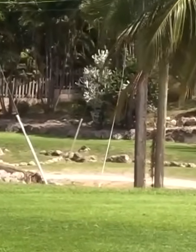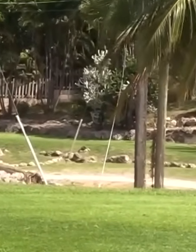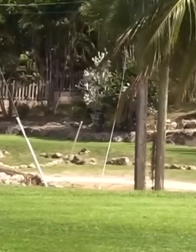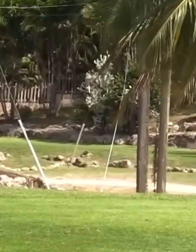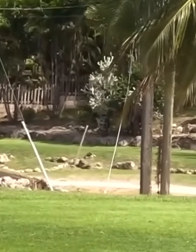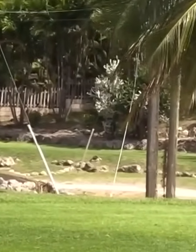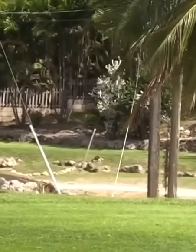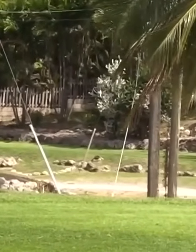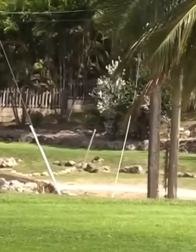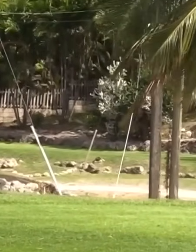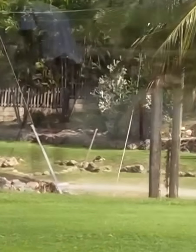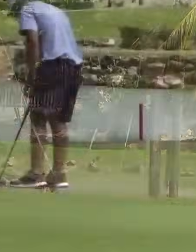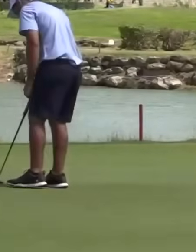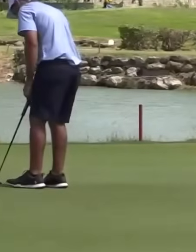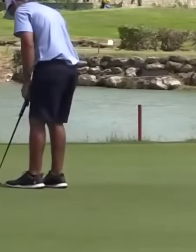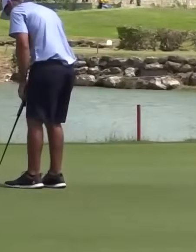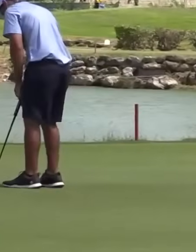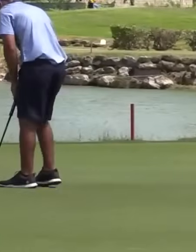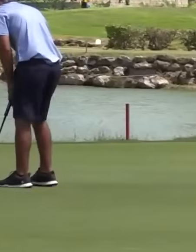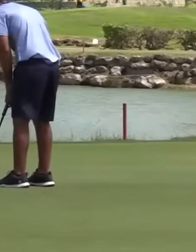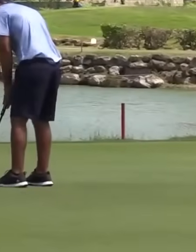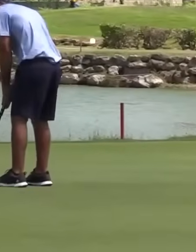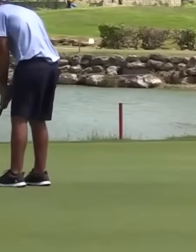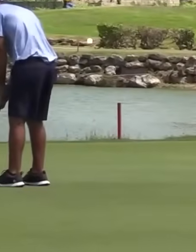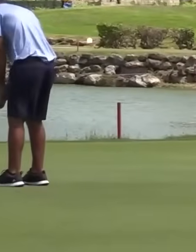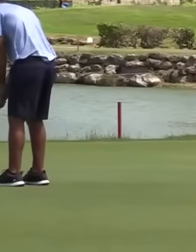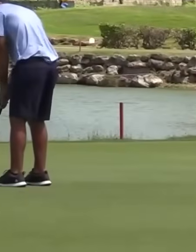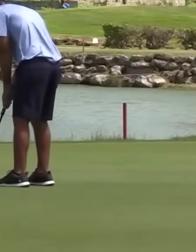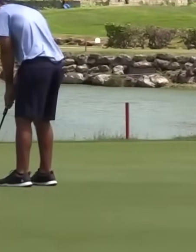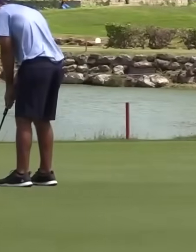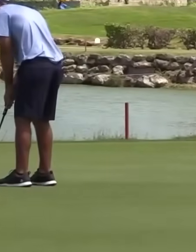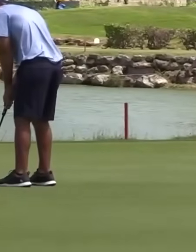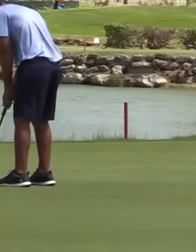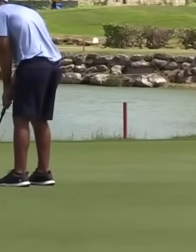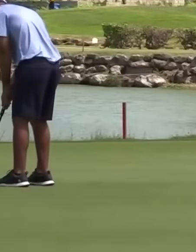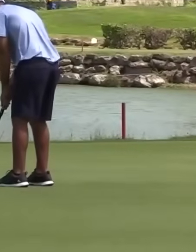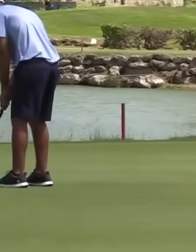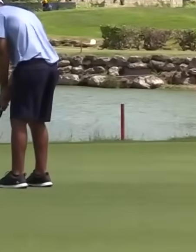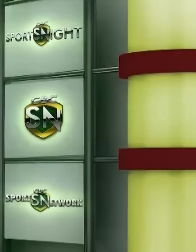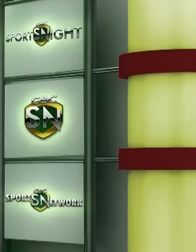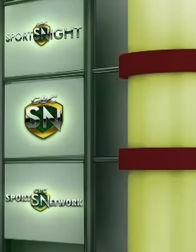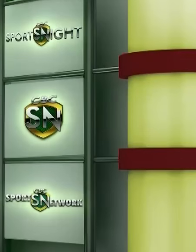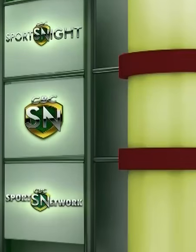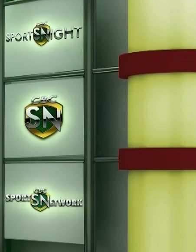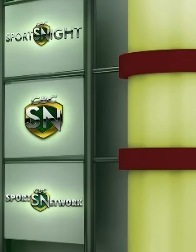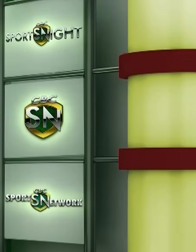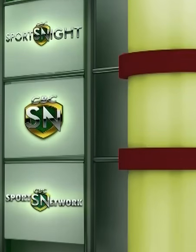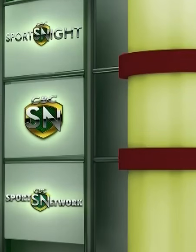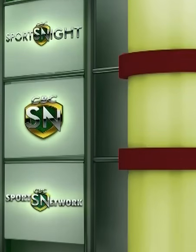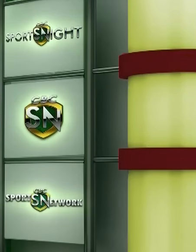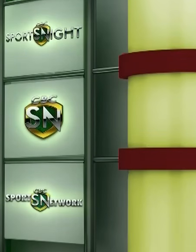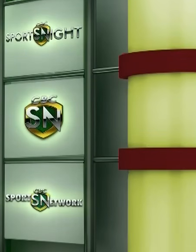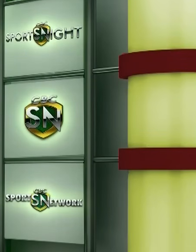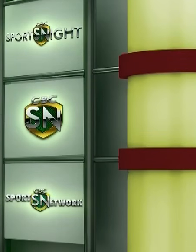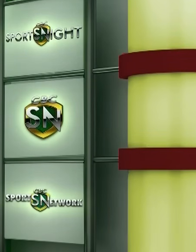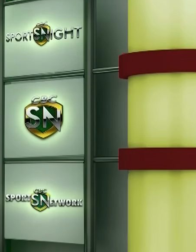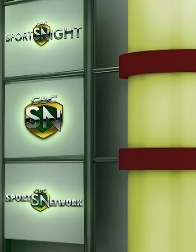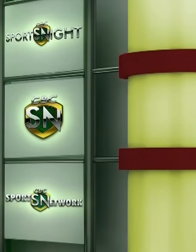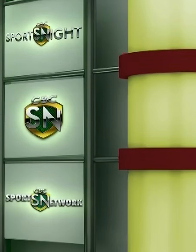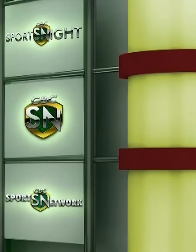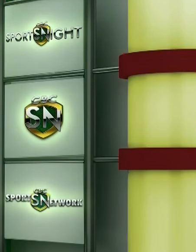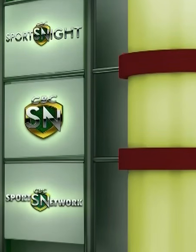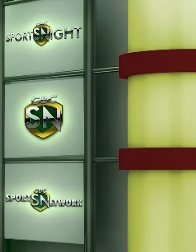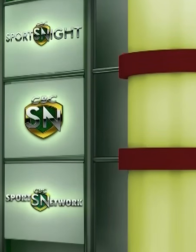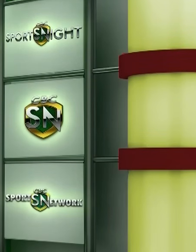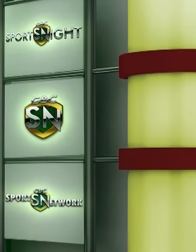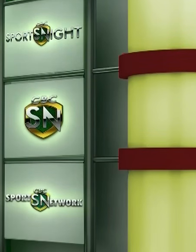an 80. The second and final round of the team competition is tomorrow. Meanwhile, 2 veteran